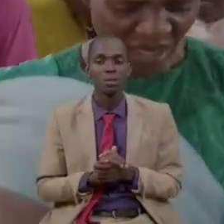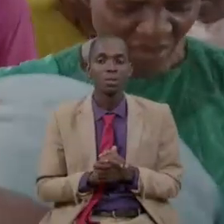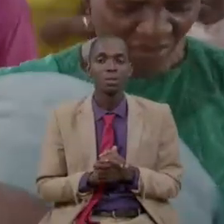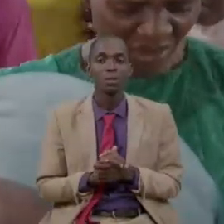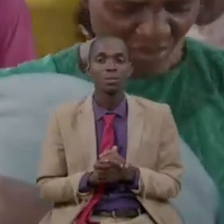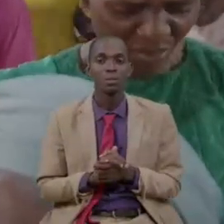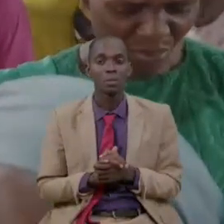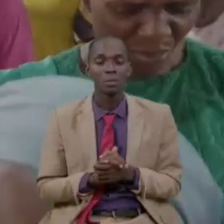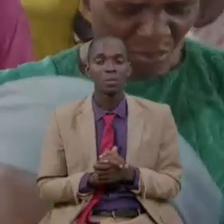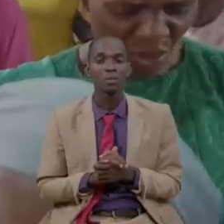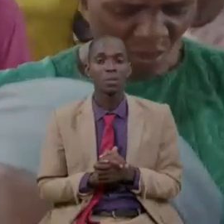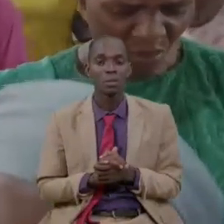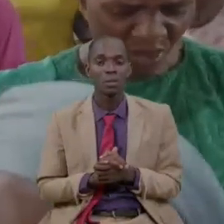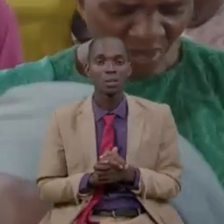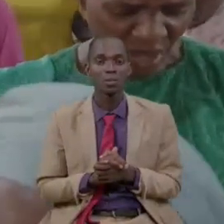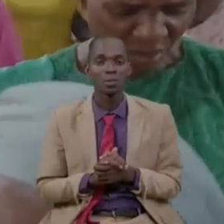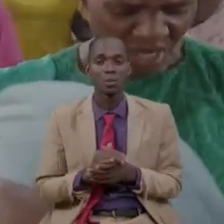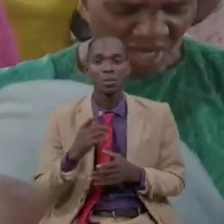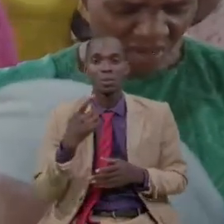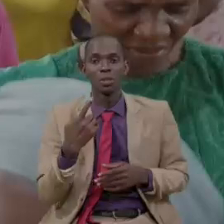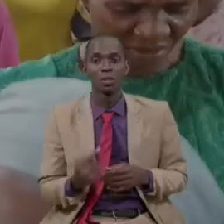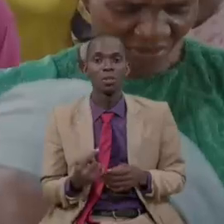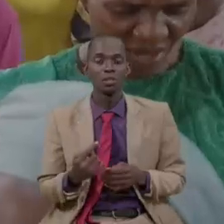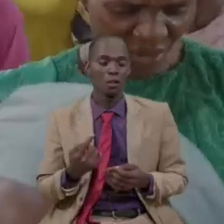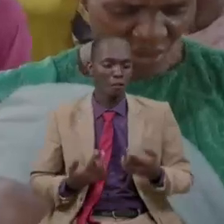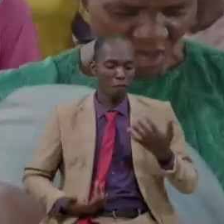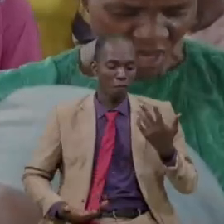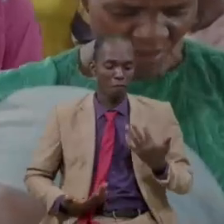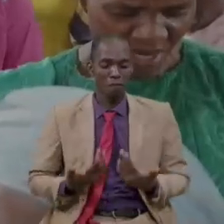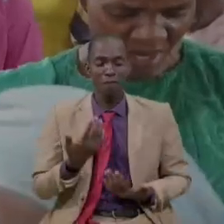the fiery disposition